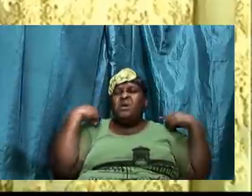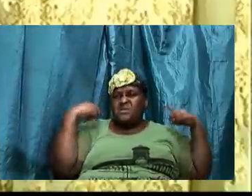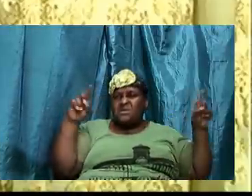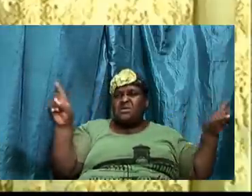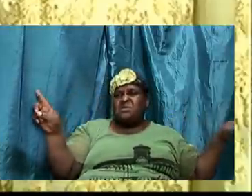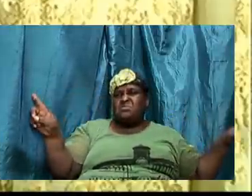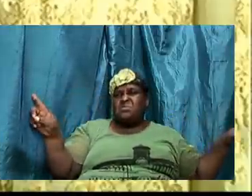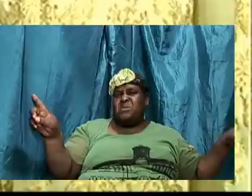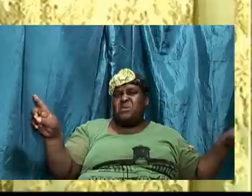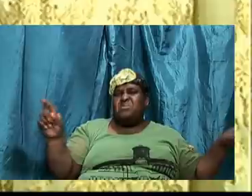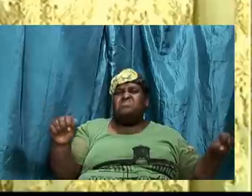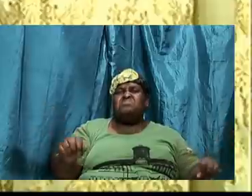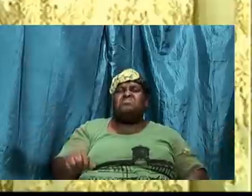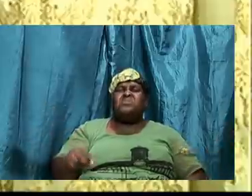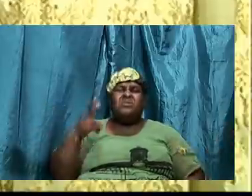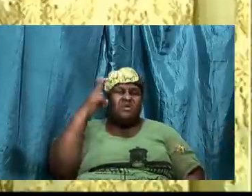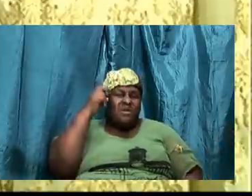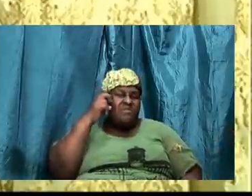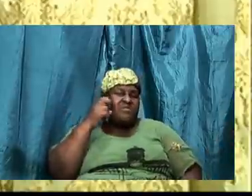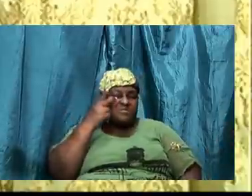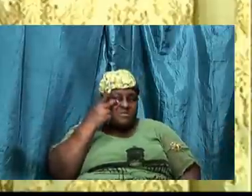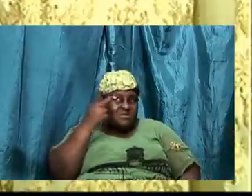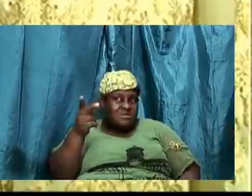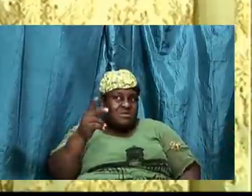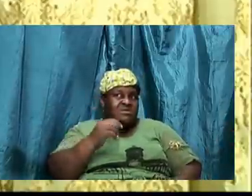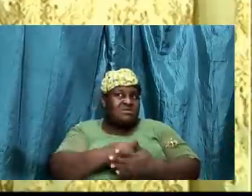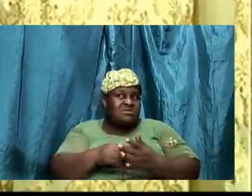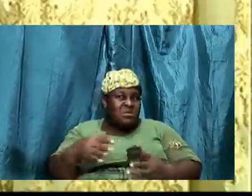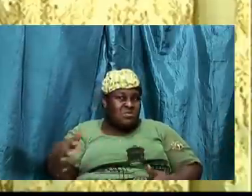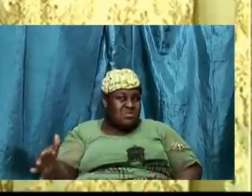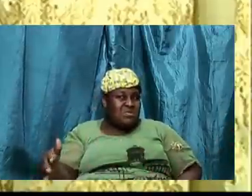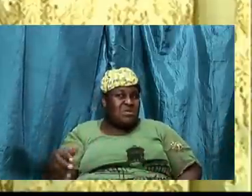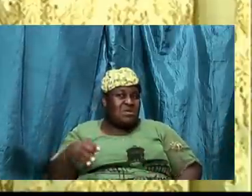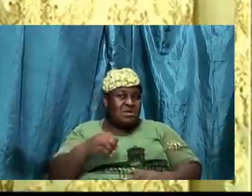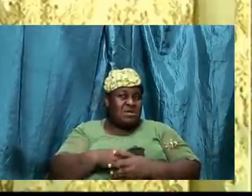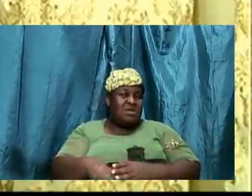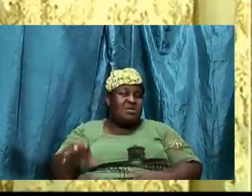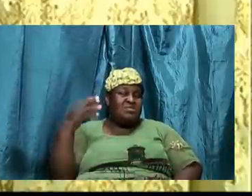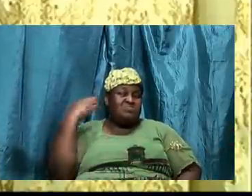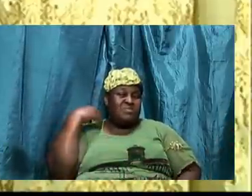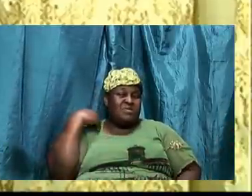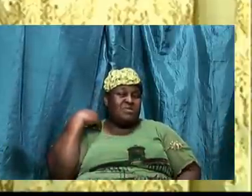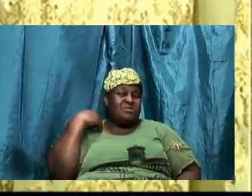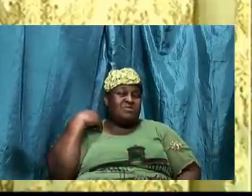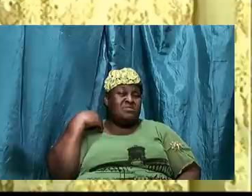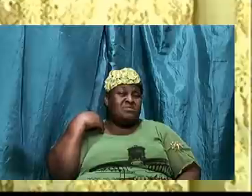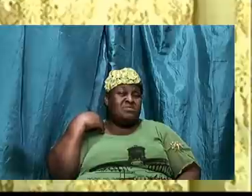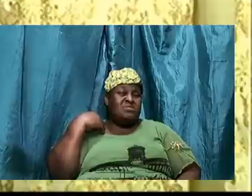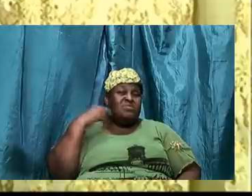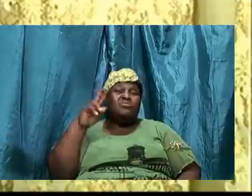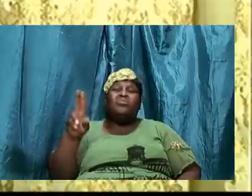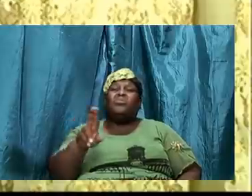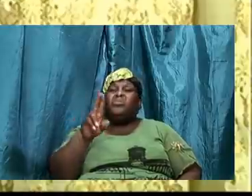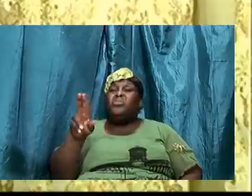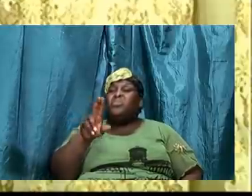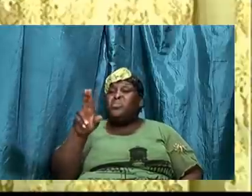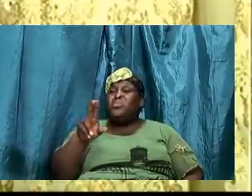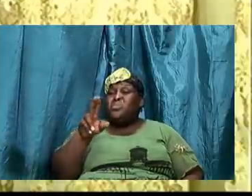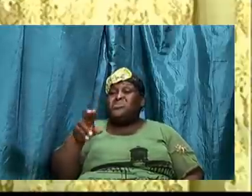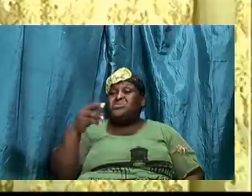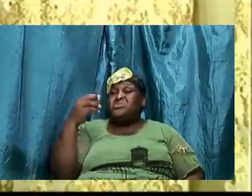something in your supervisor that him can work on. In order not to get to the supervisor, you know, but to get to